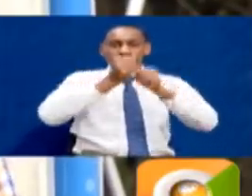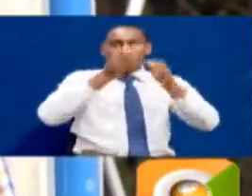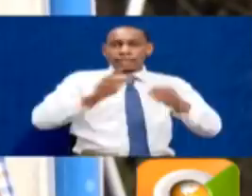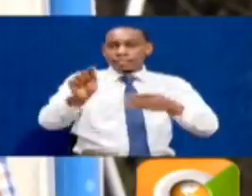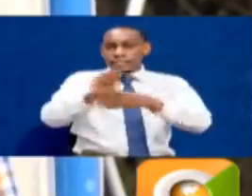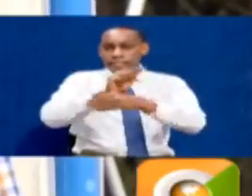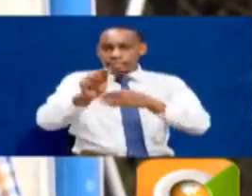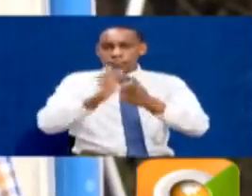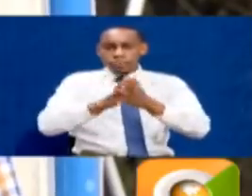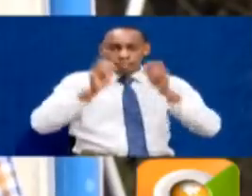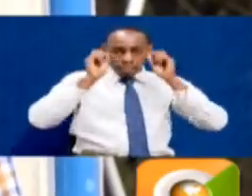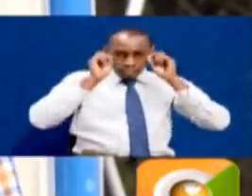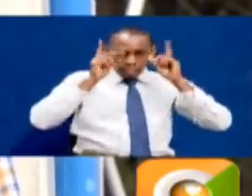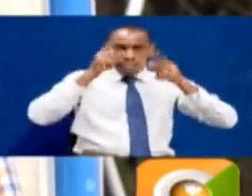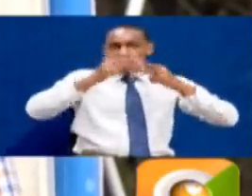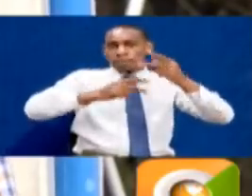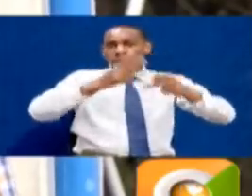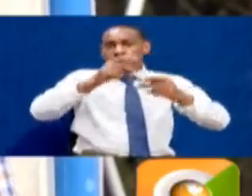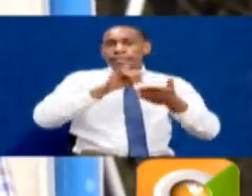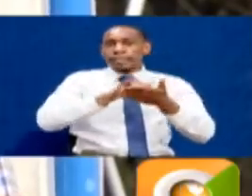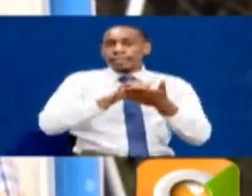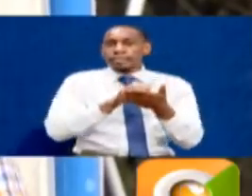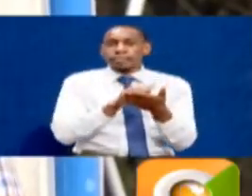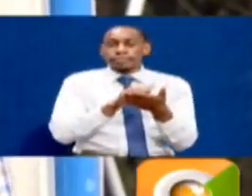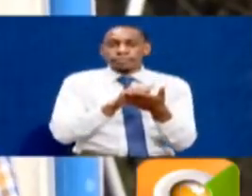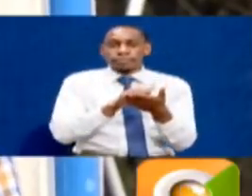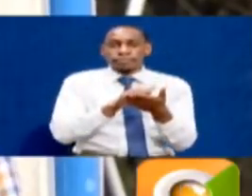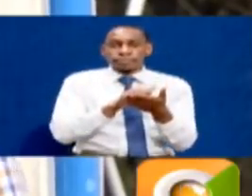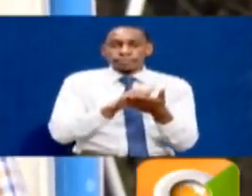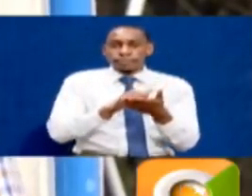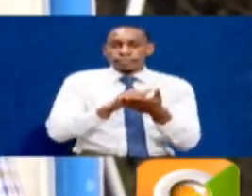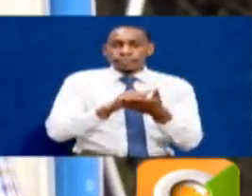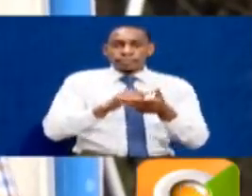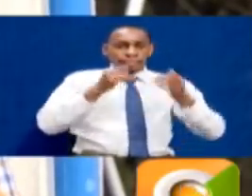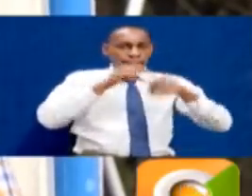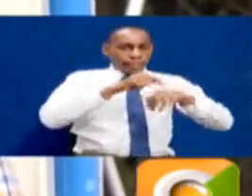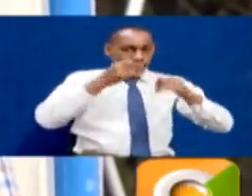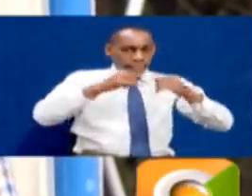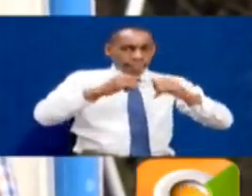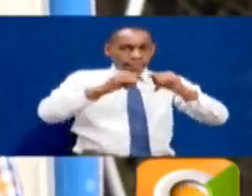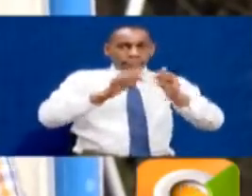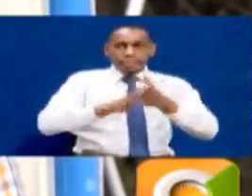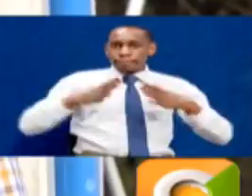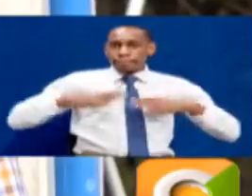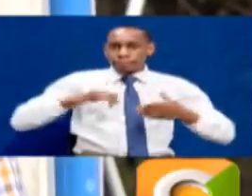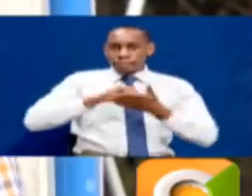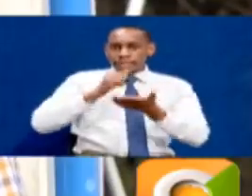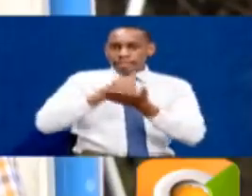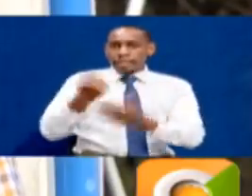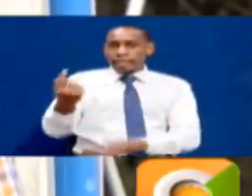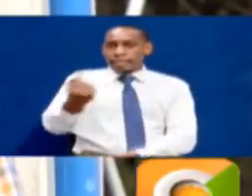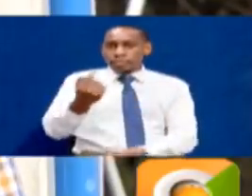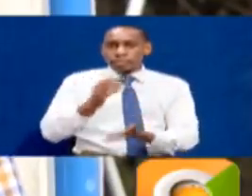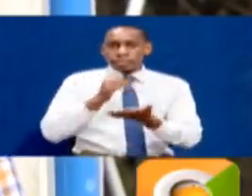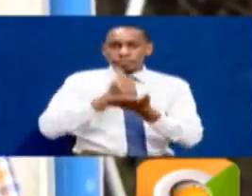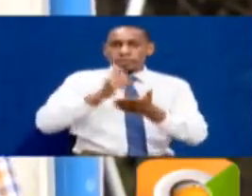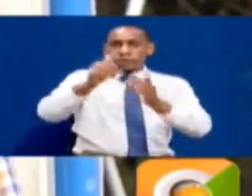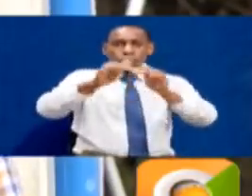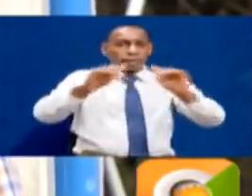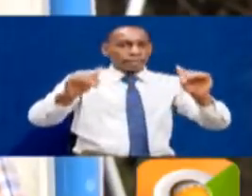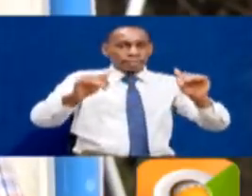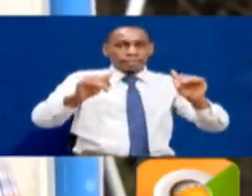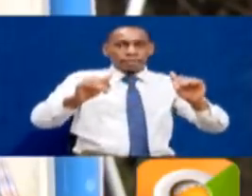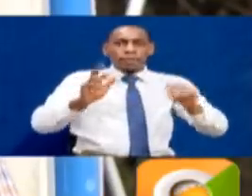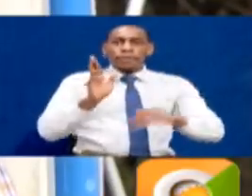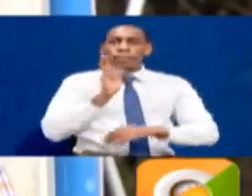training or a sensitization process to ensure that when we implement this, the people who are being isolated or quarantined